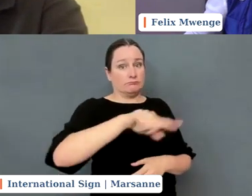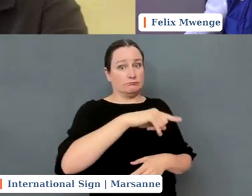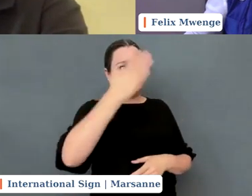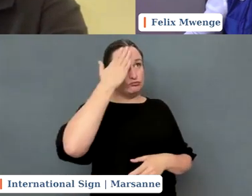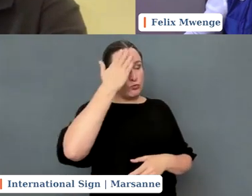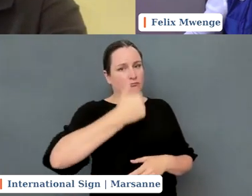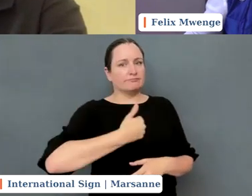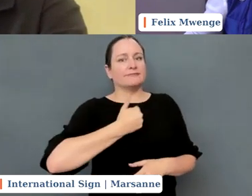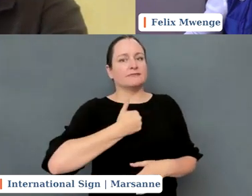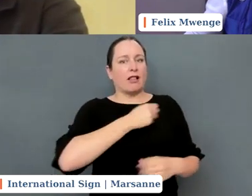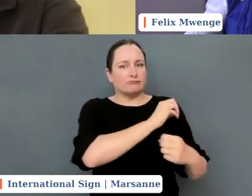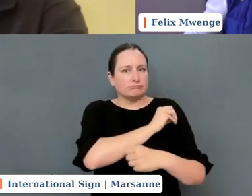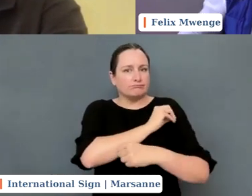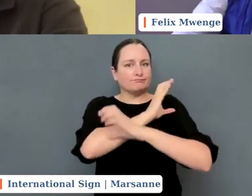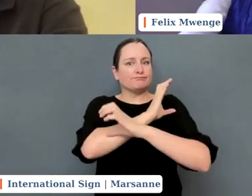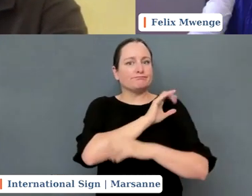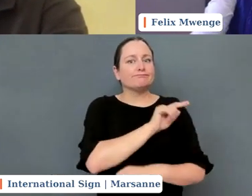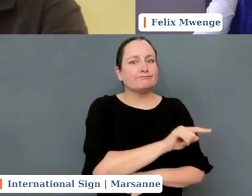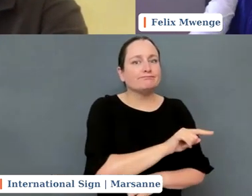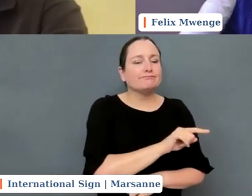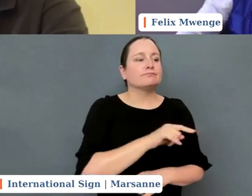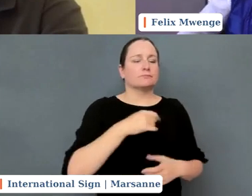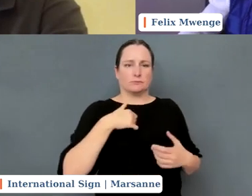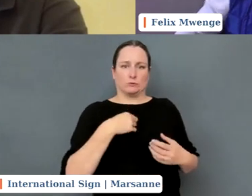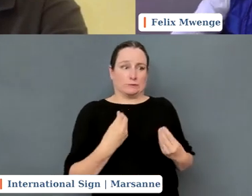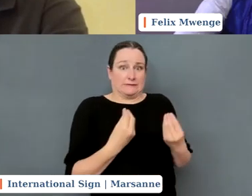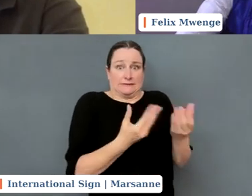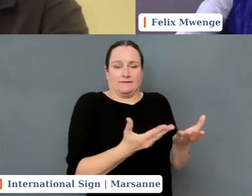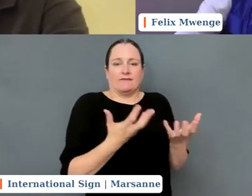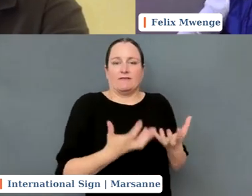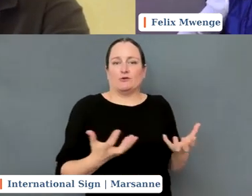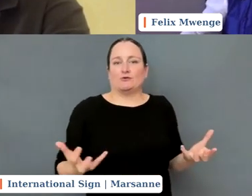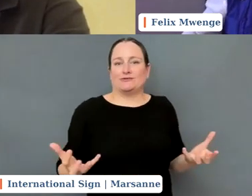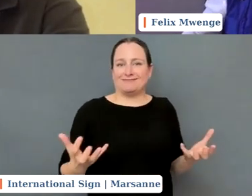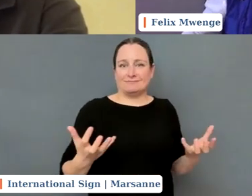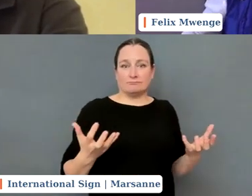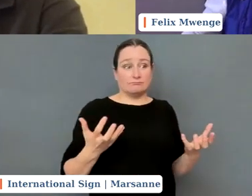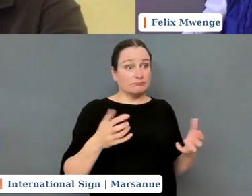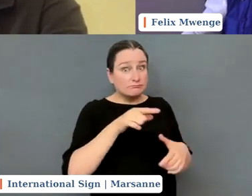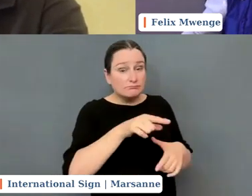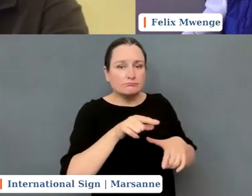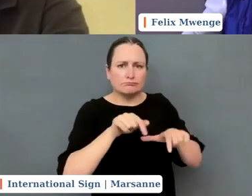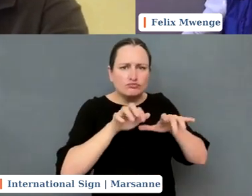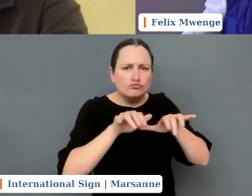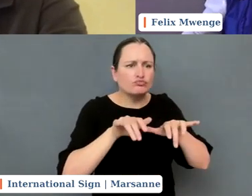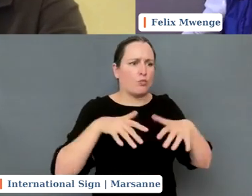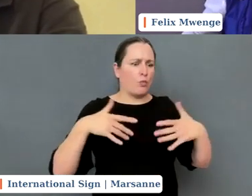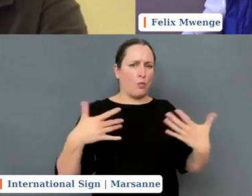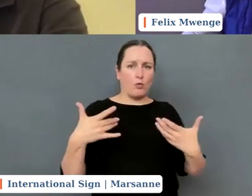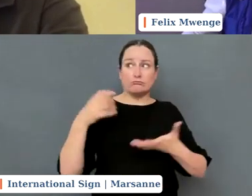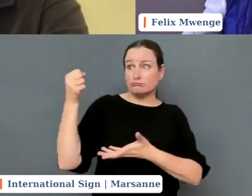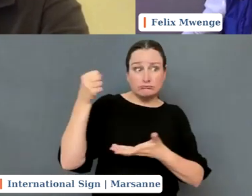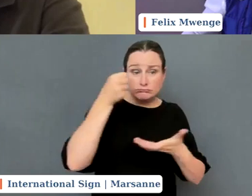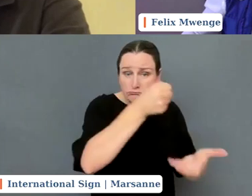connects technical resources, material resources, financial resources to finance these